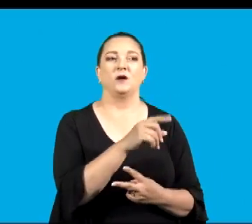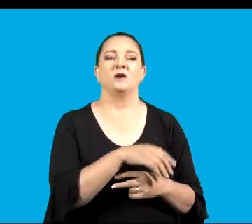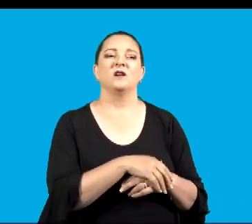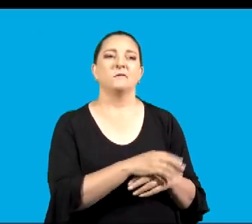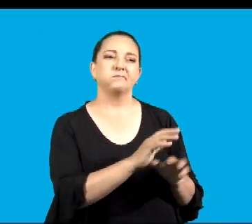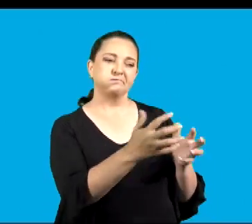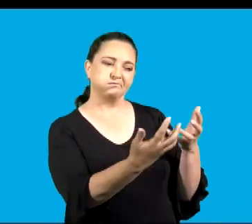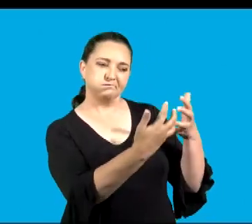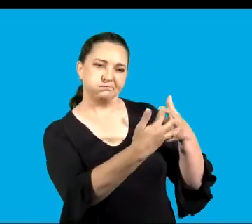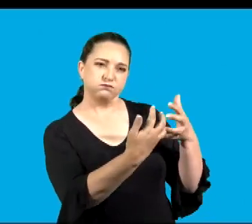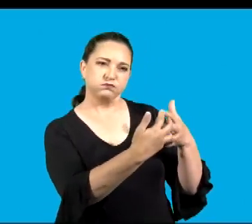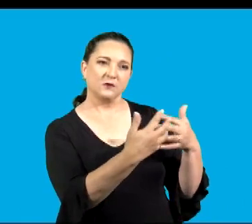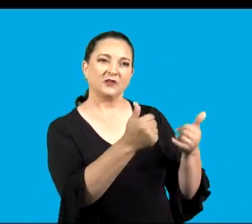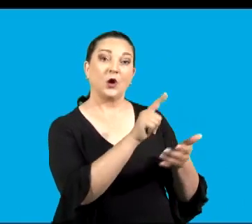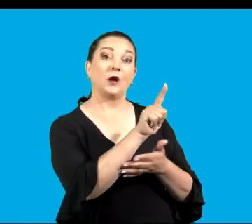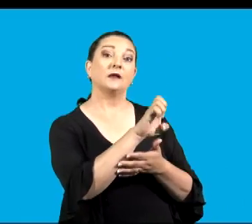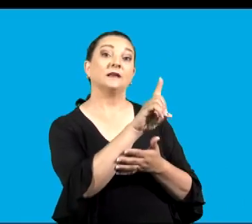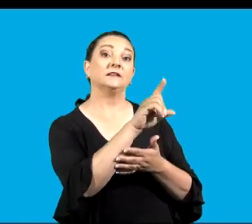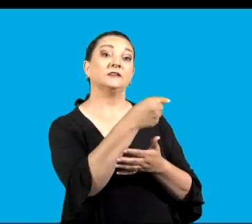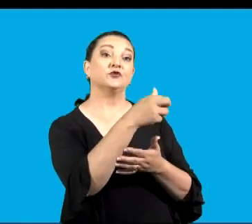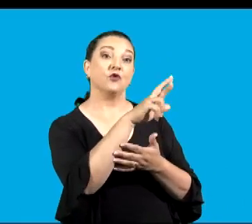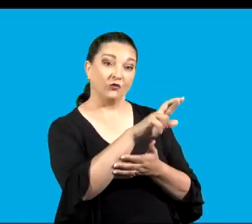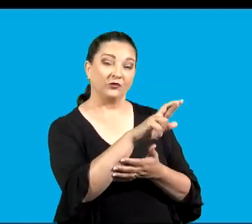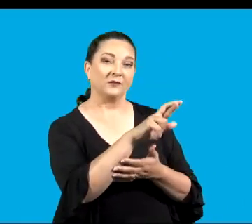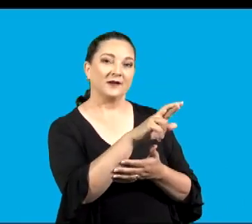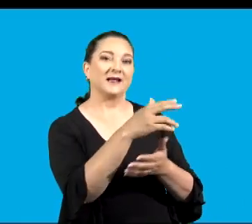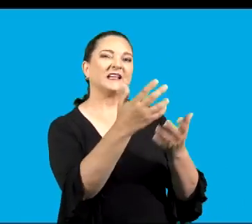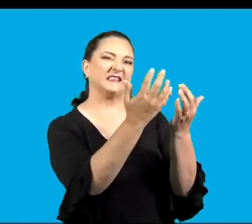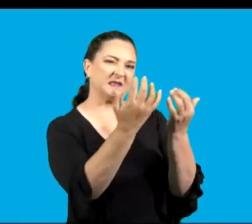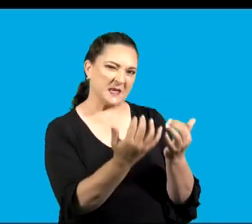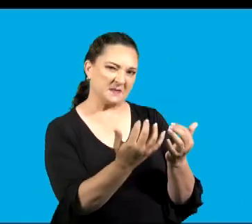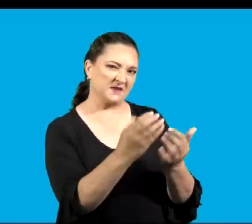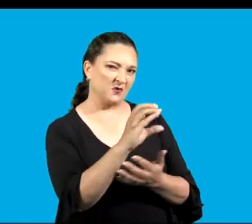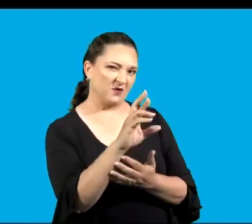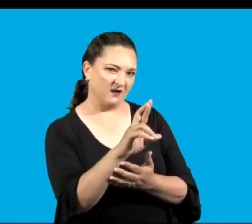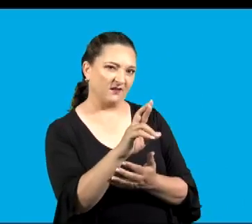creditors ledger and the creditors statement.